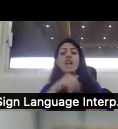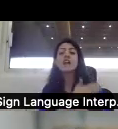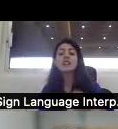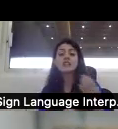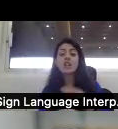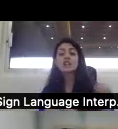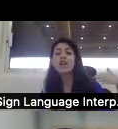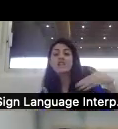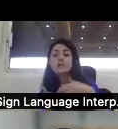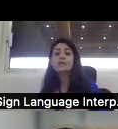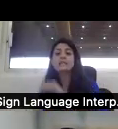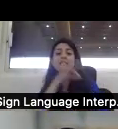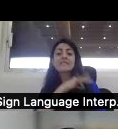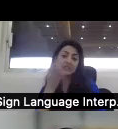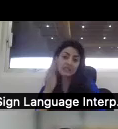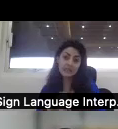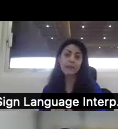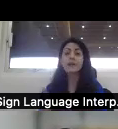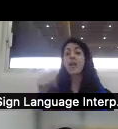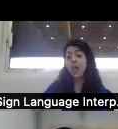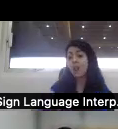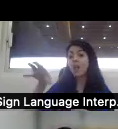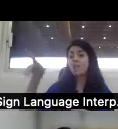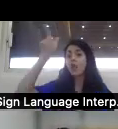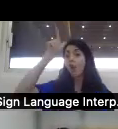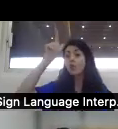with disabilities who are no longer eligible after